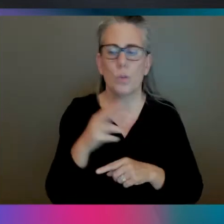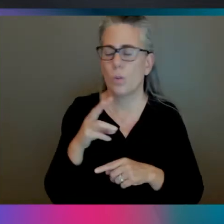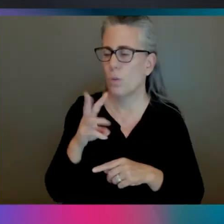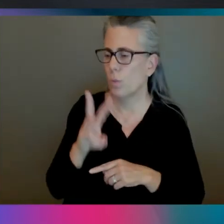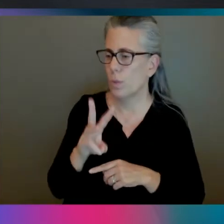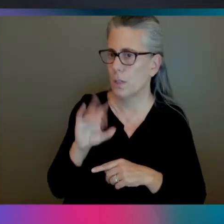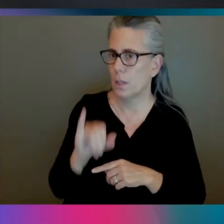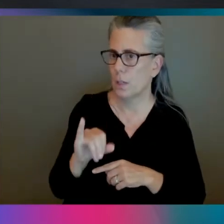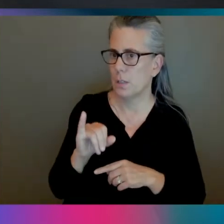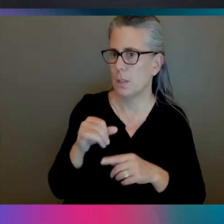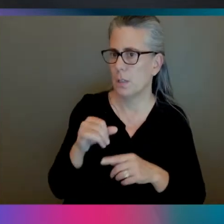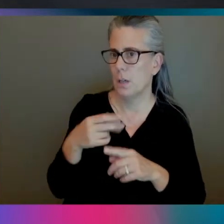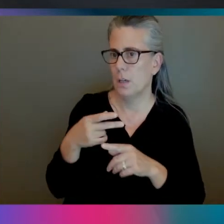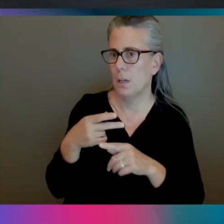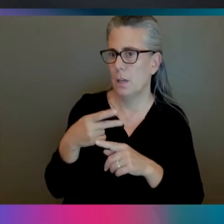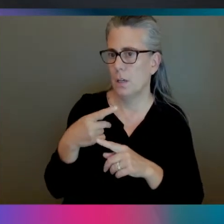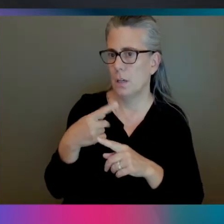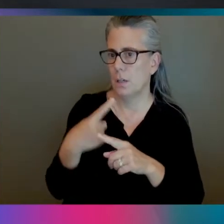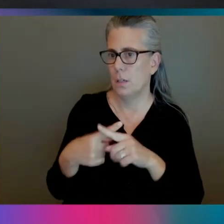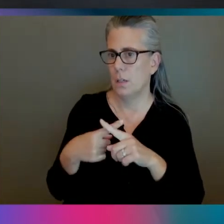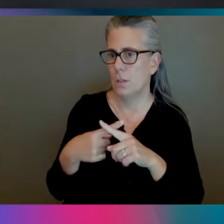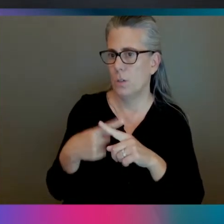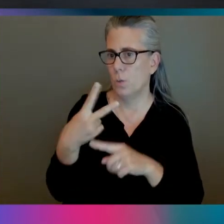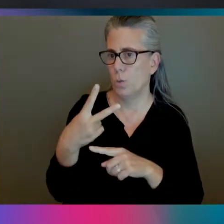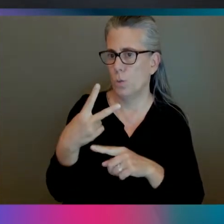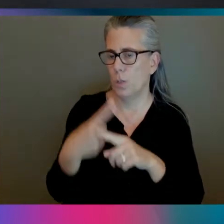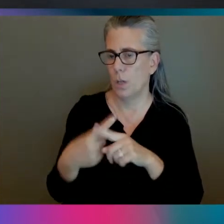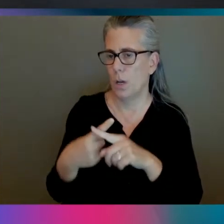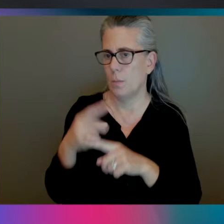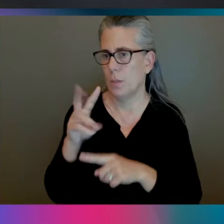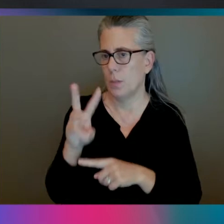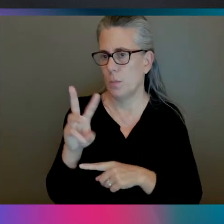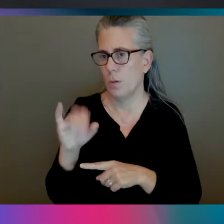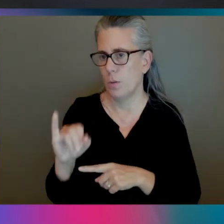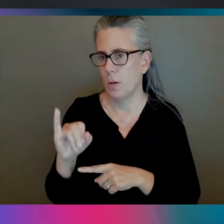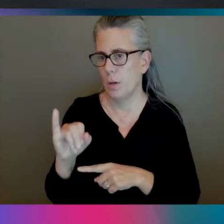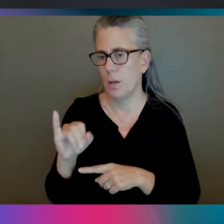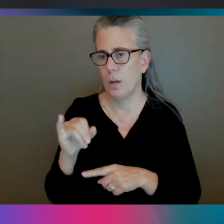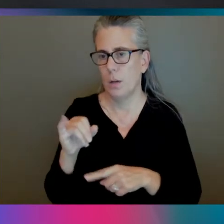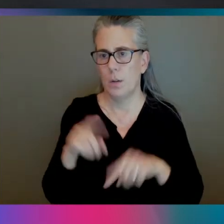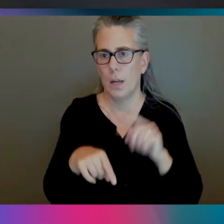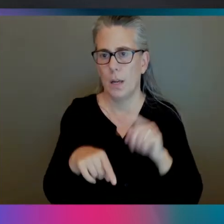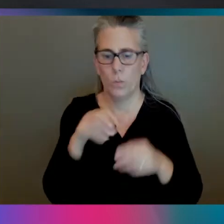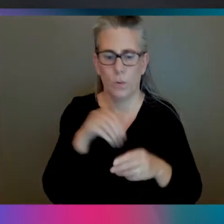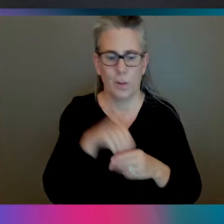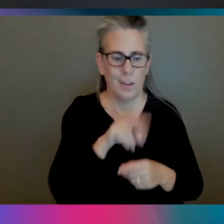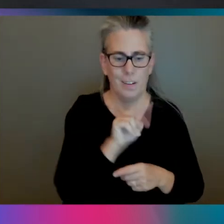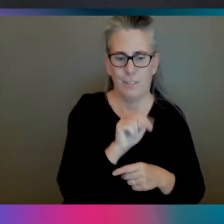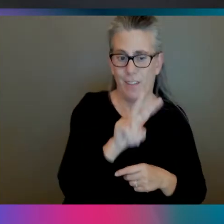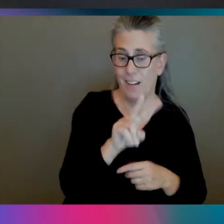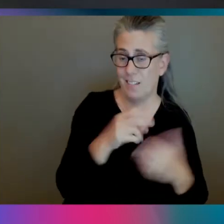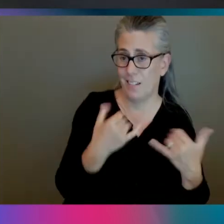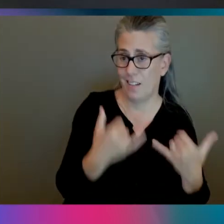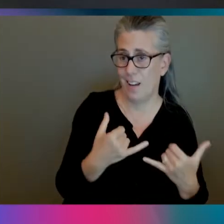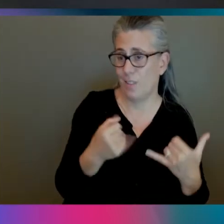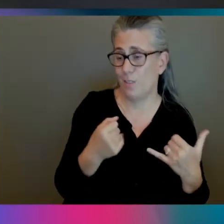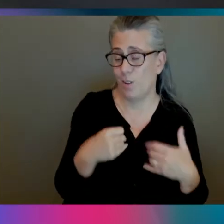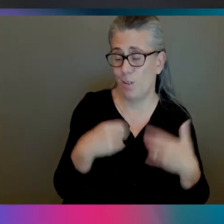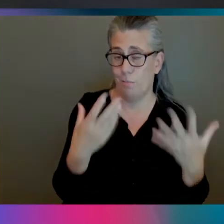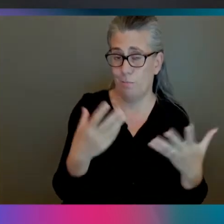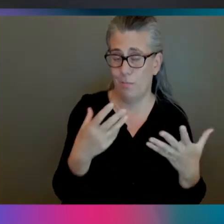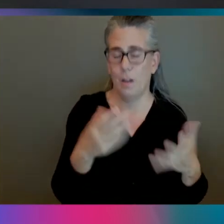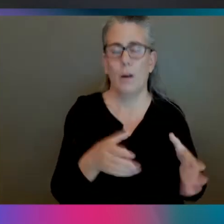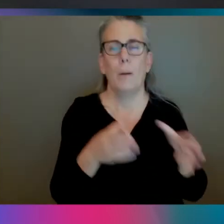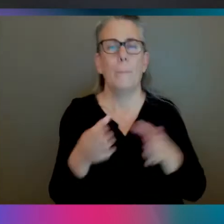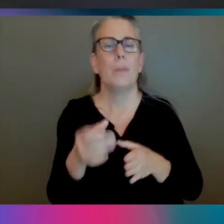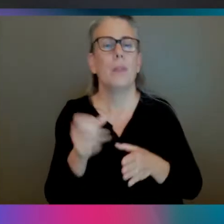WI. Right. We're in Nevada now, so it's nev. Yeah, I guess so. And remember the technique